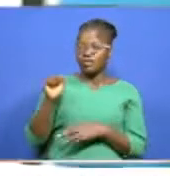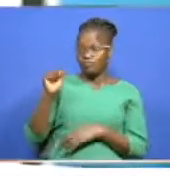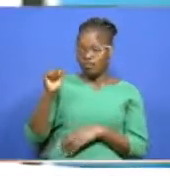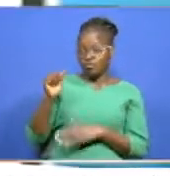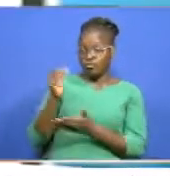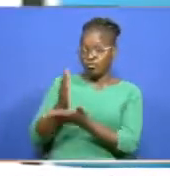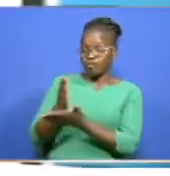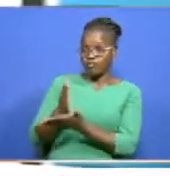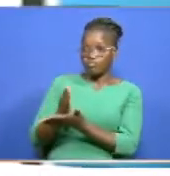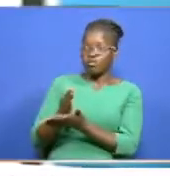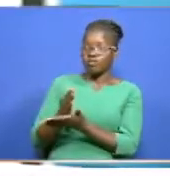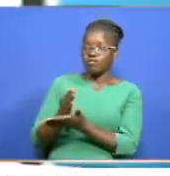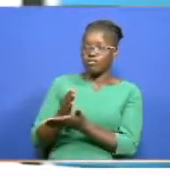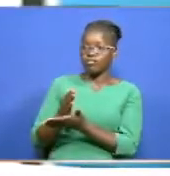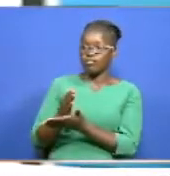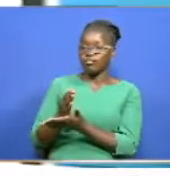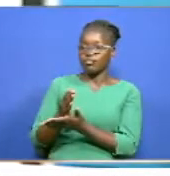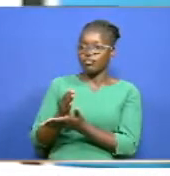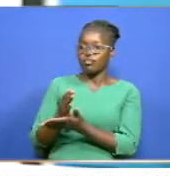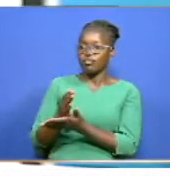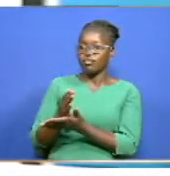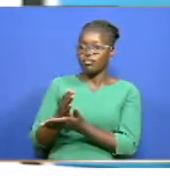political waters. Mm-hmm. Because you see,